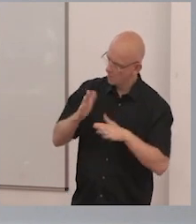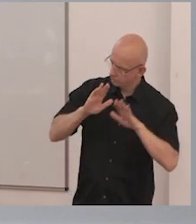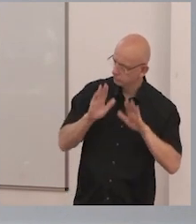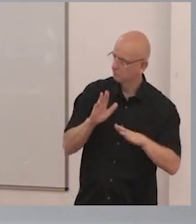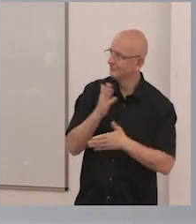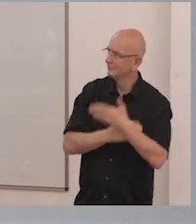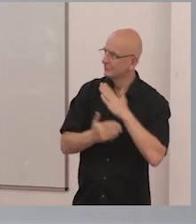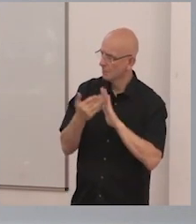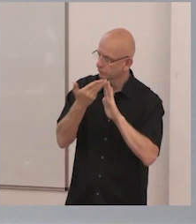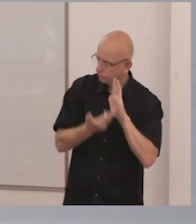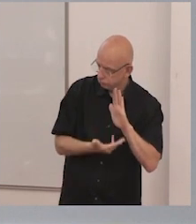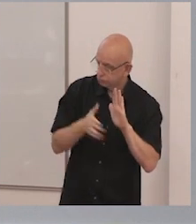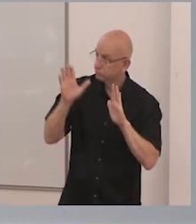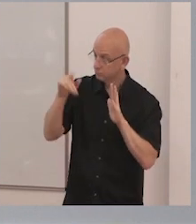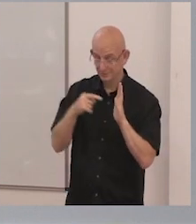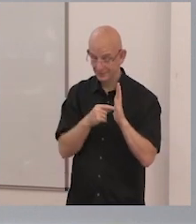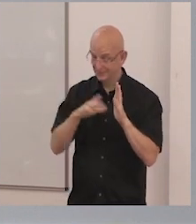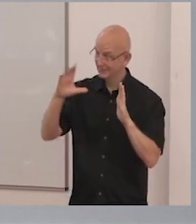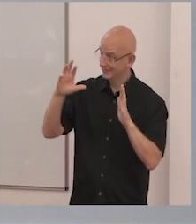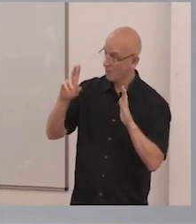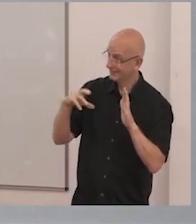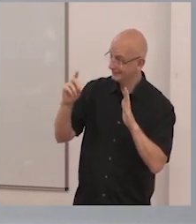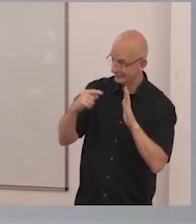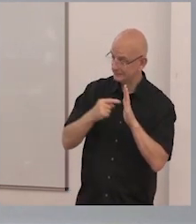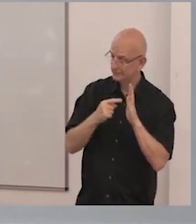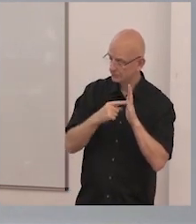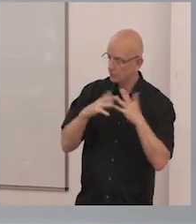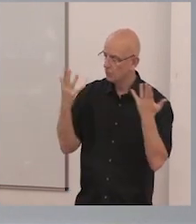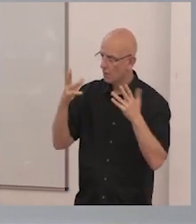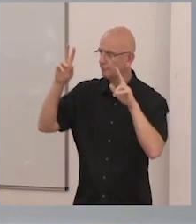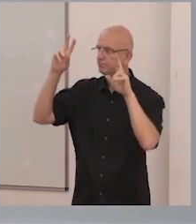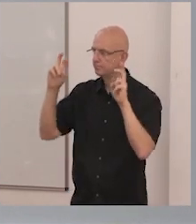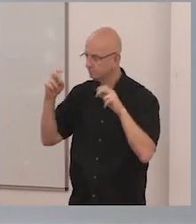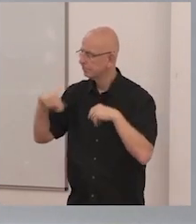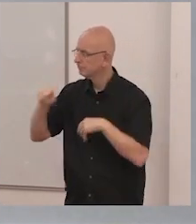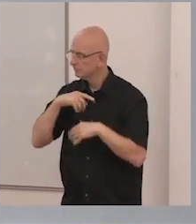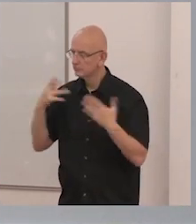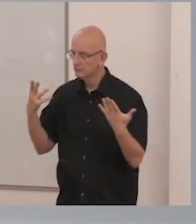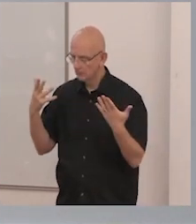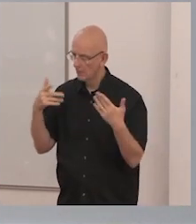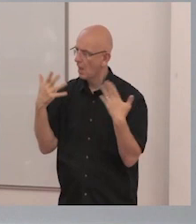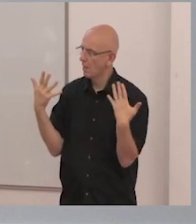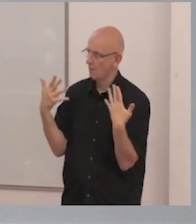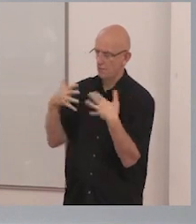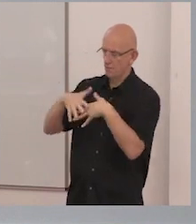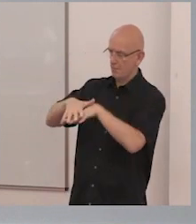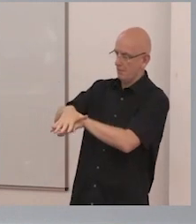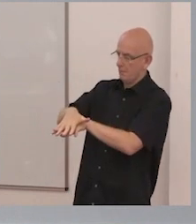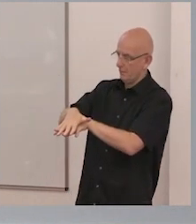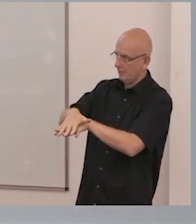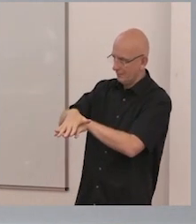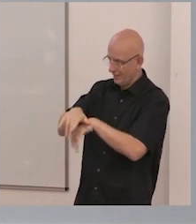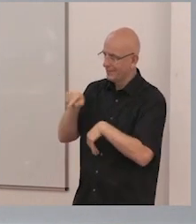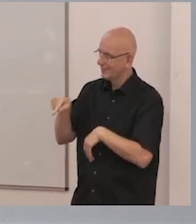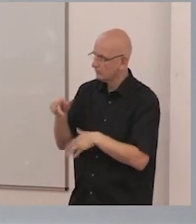to the rights of disabled children. And by that we mean that it contains a standalone provision